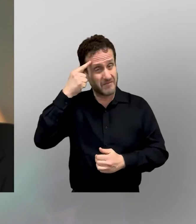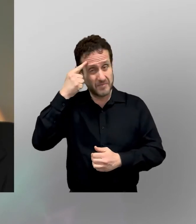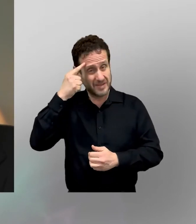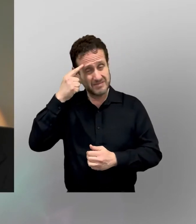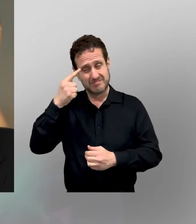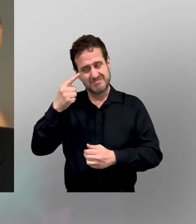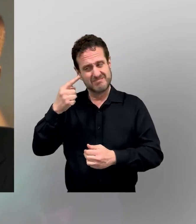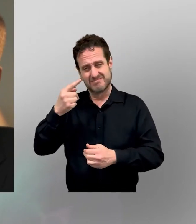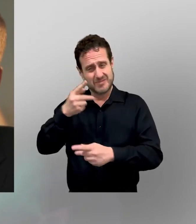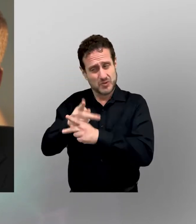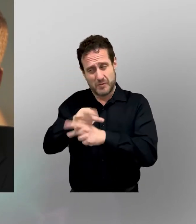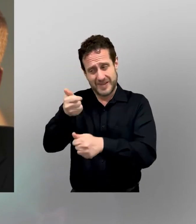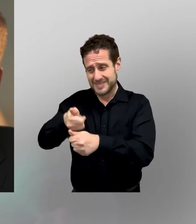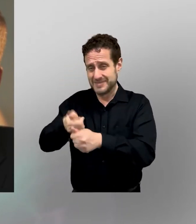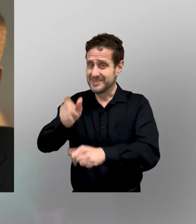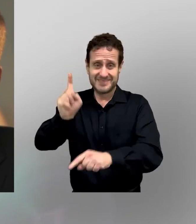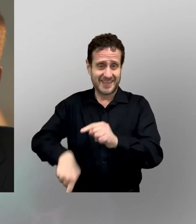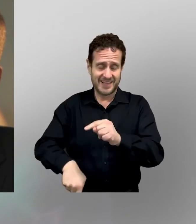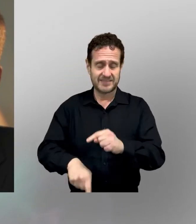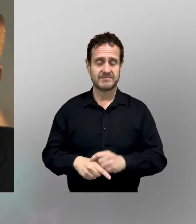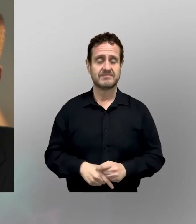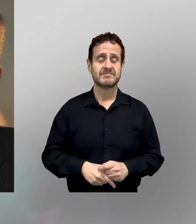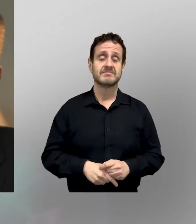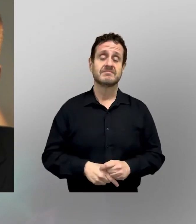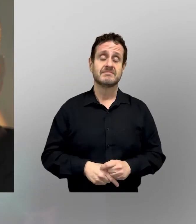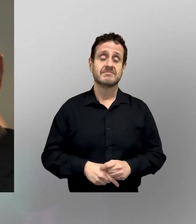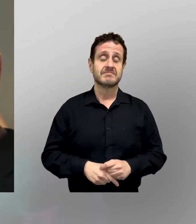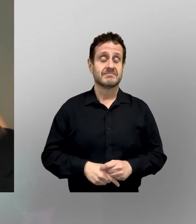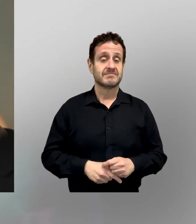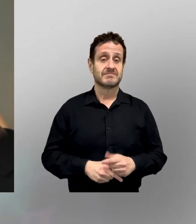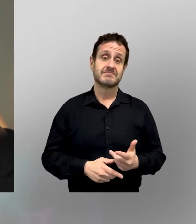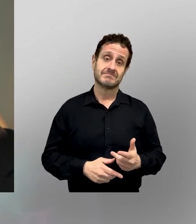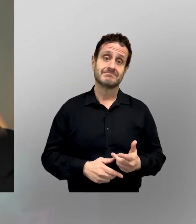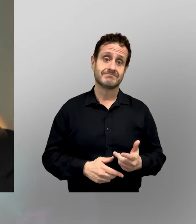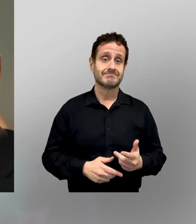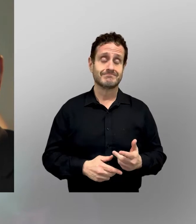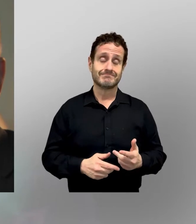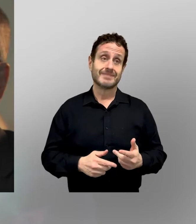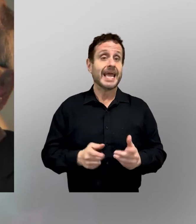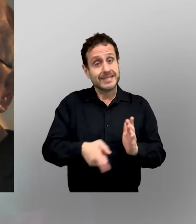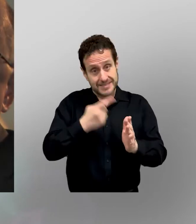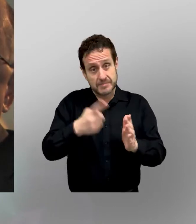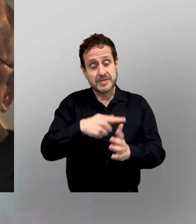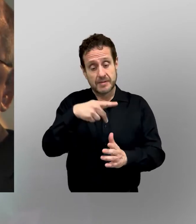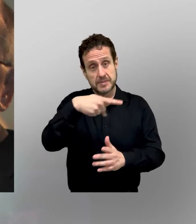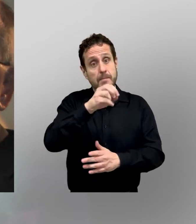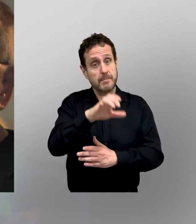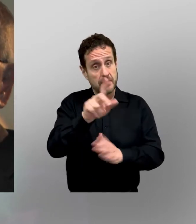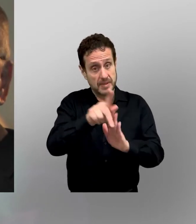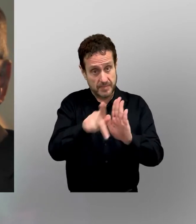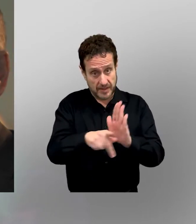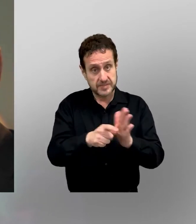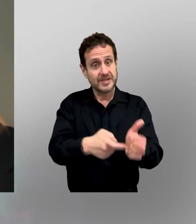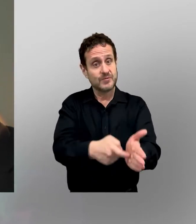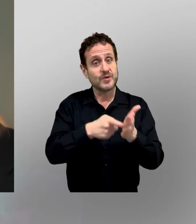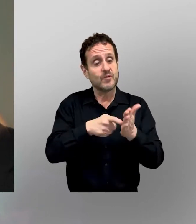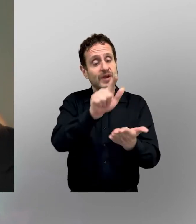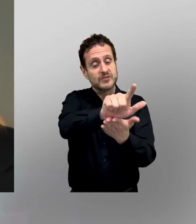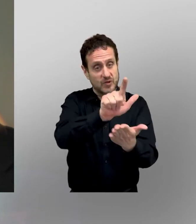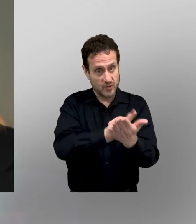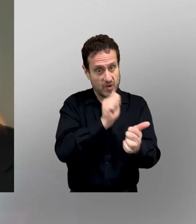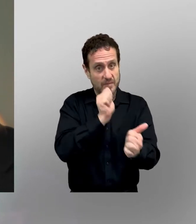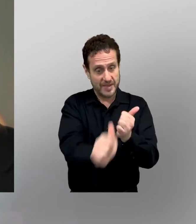beyond that which government can do, I think. And finally, as a matter of public policy, sometimes the answer